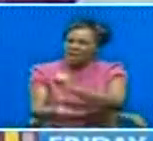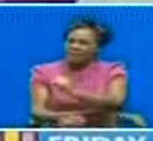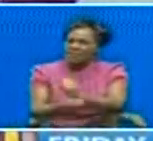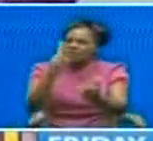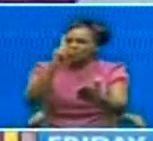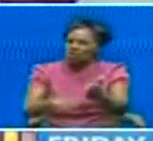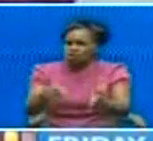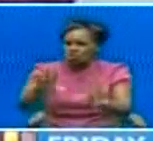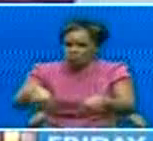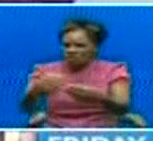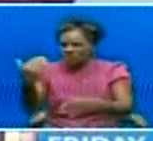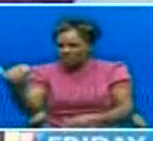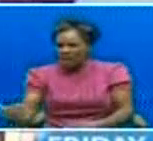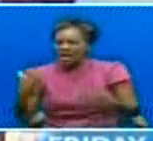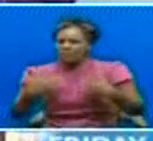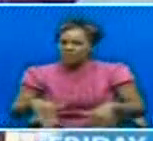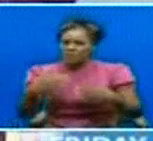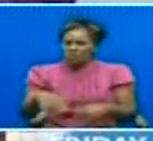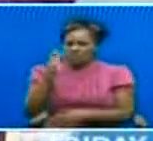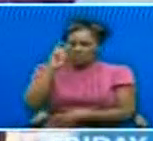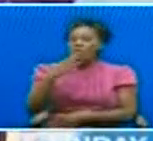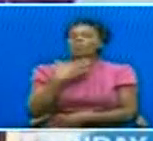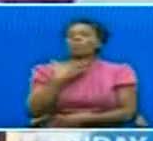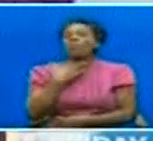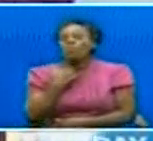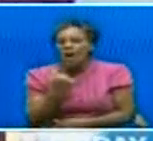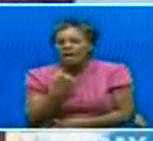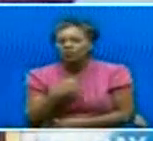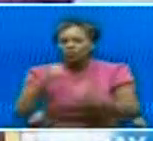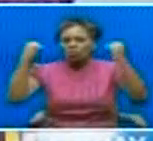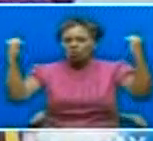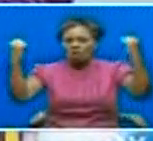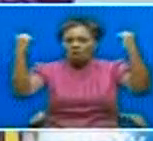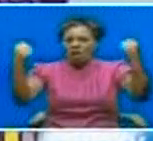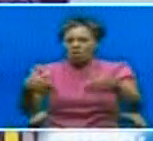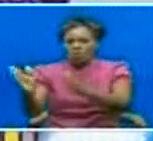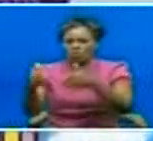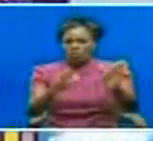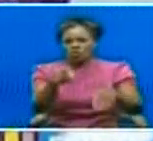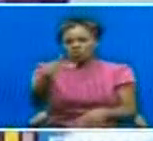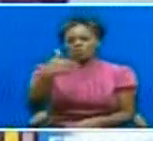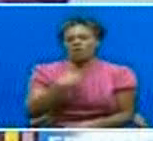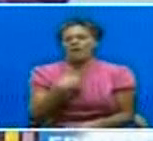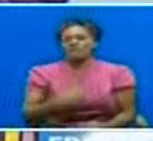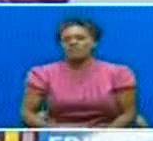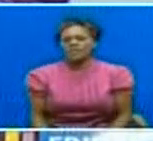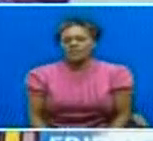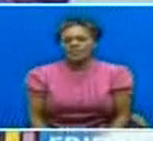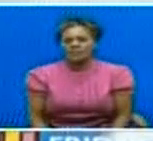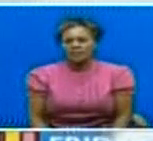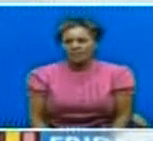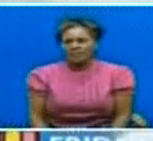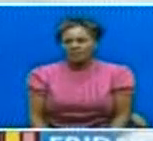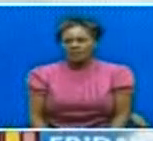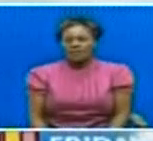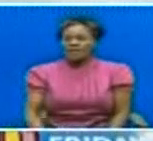women and even young men who are looking up to you and they'd want to conquer some of the opportunities that you've also been able to?